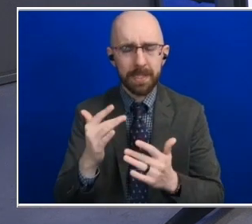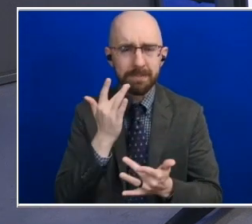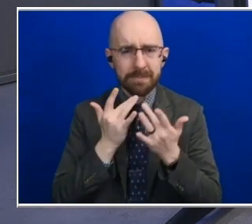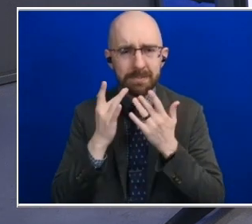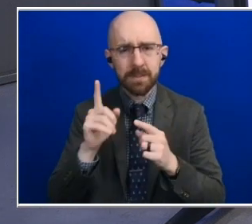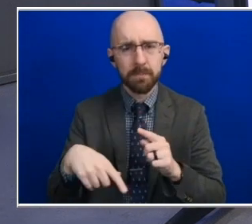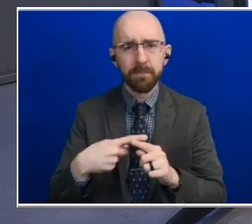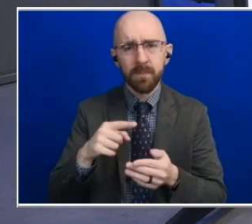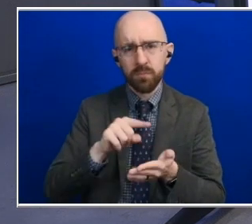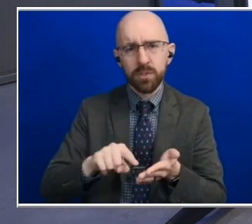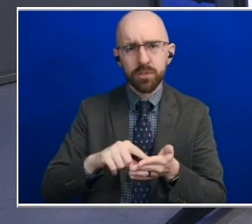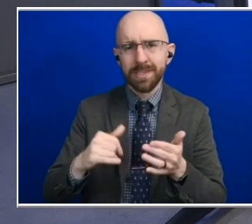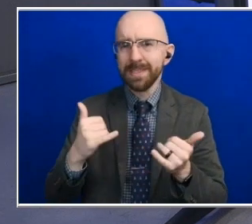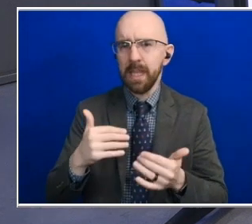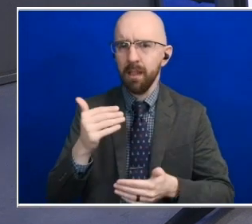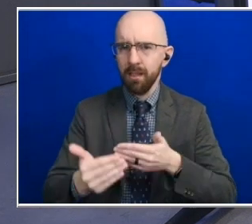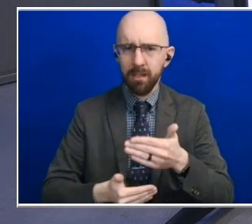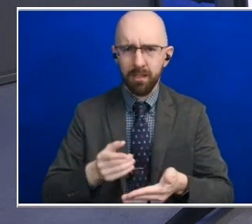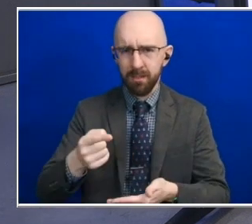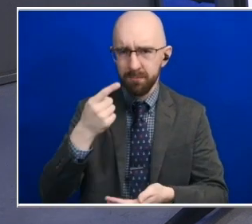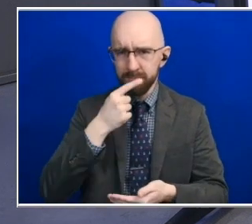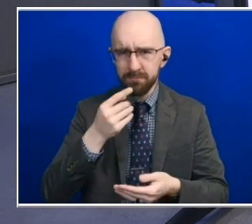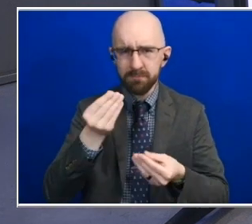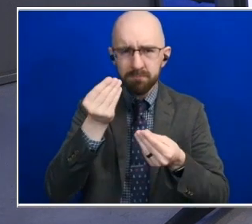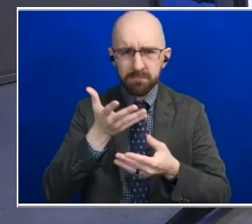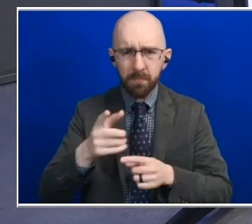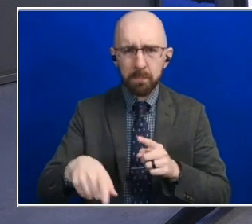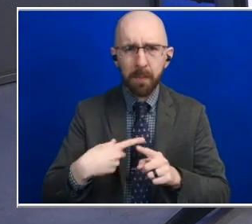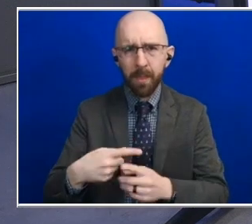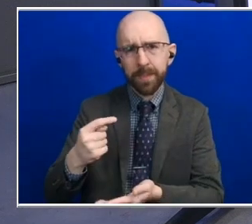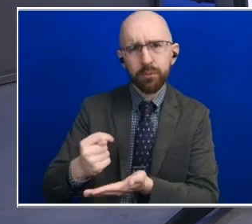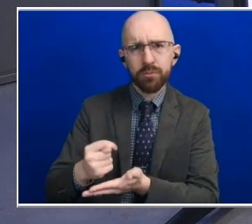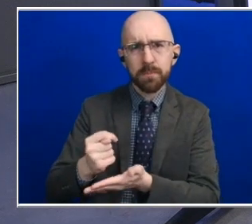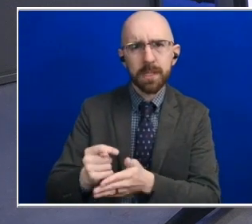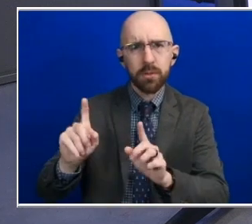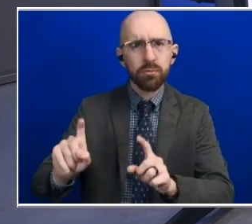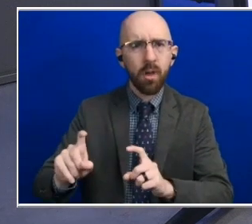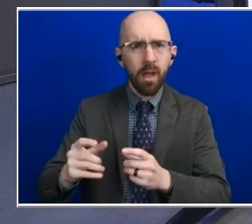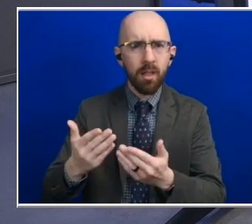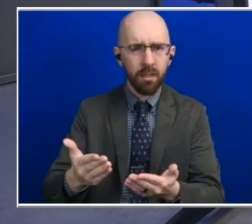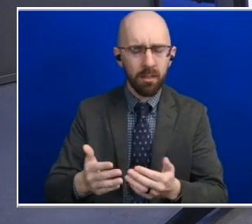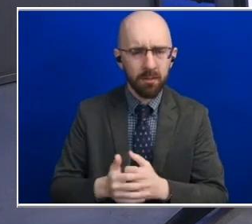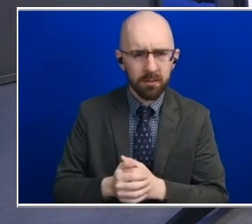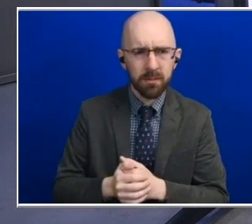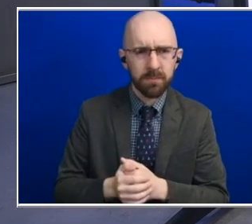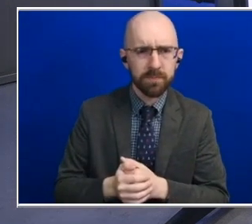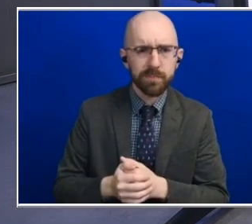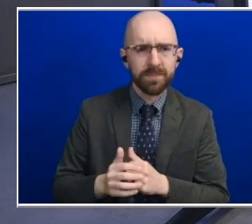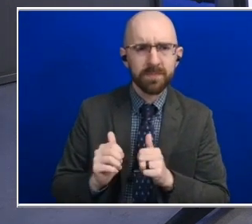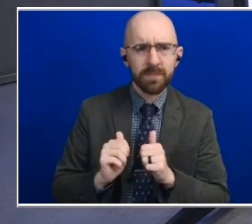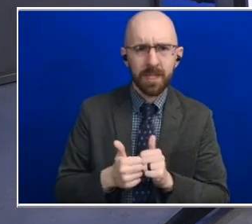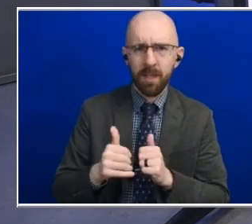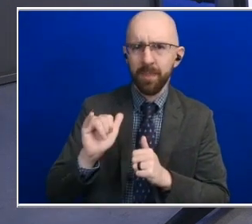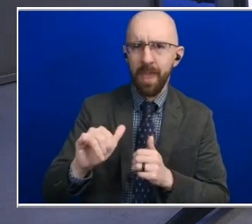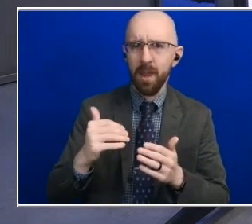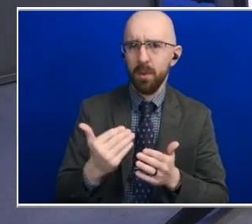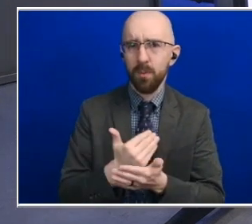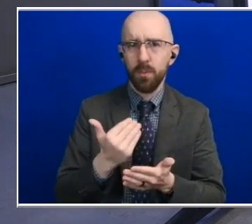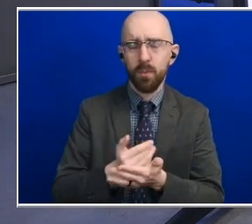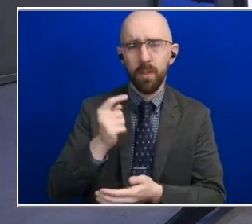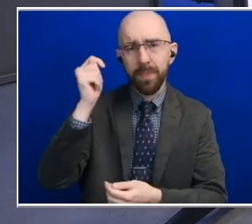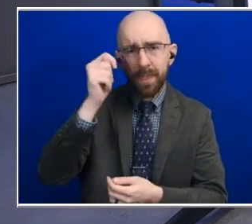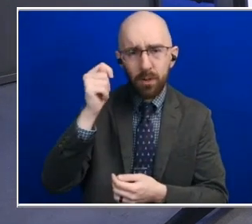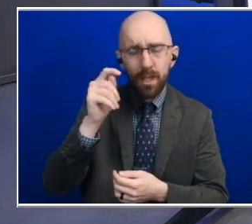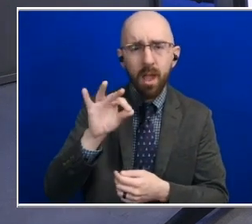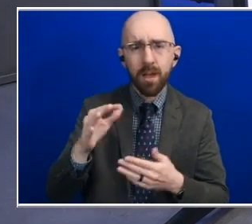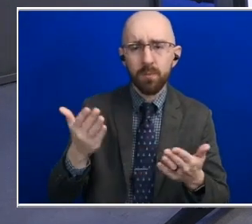underway. But can you tell us about these different treatment trials and how the new theories of what causes long COVID in